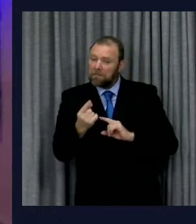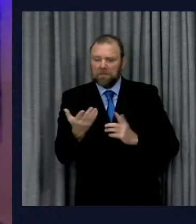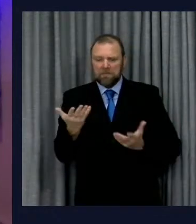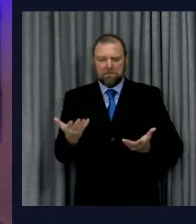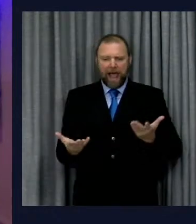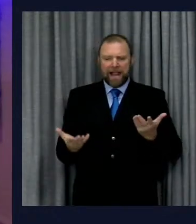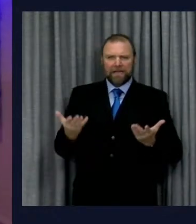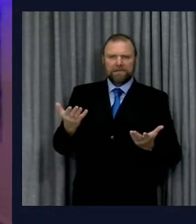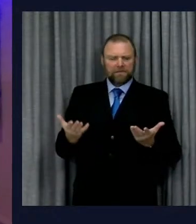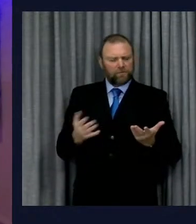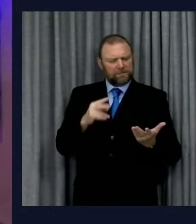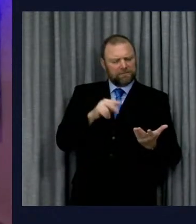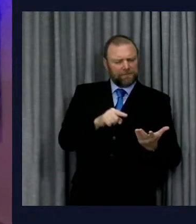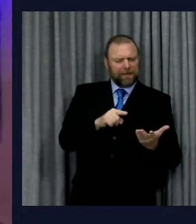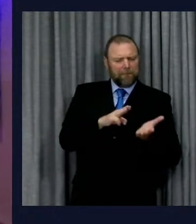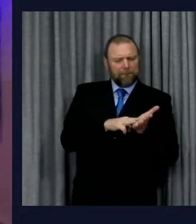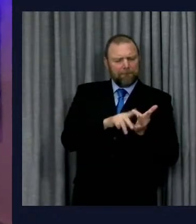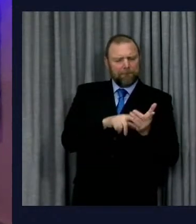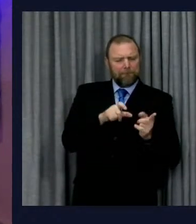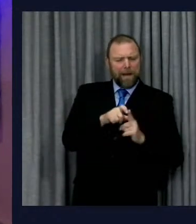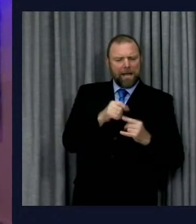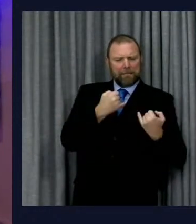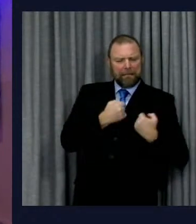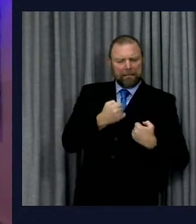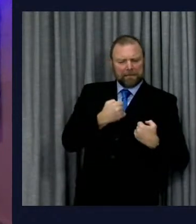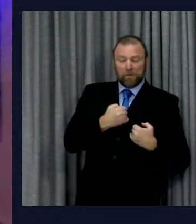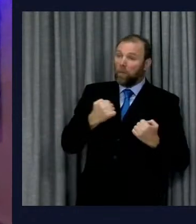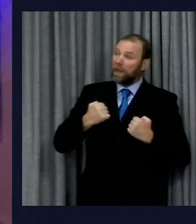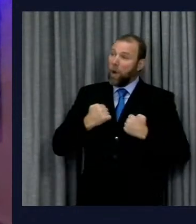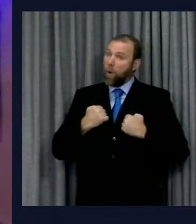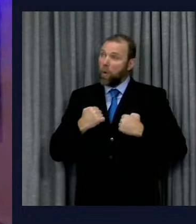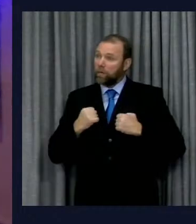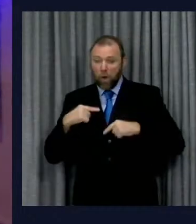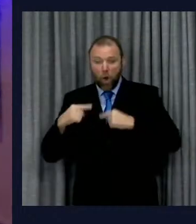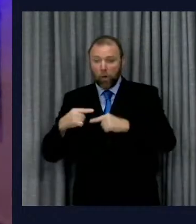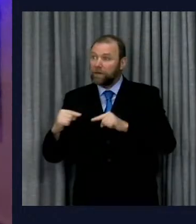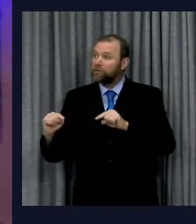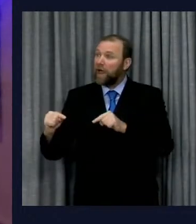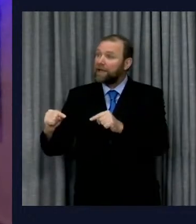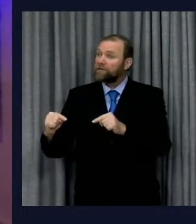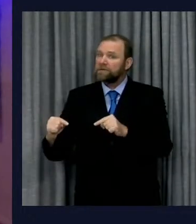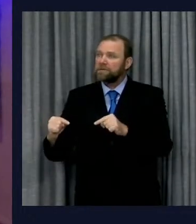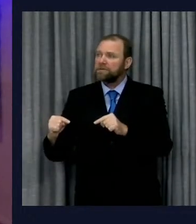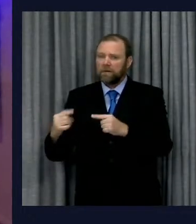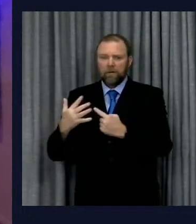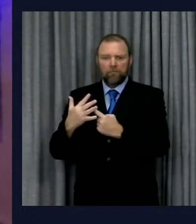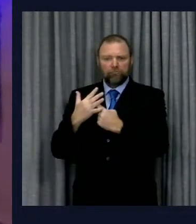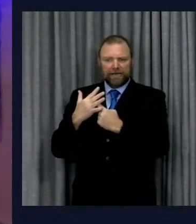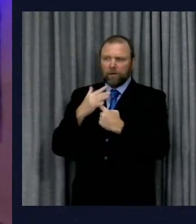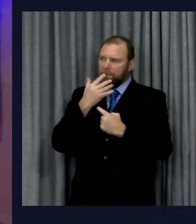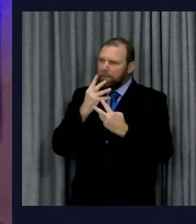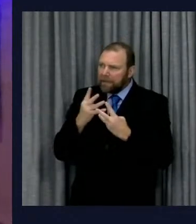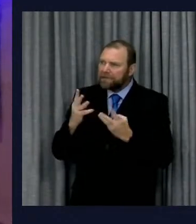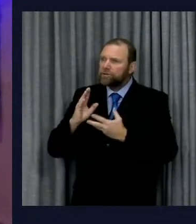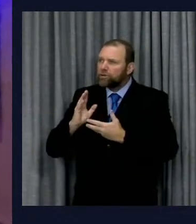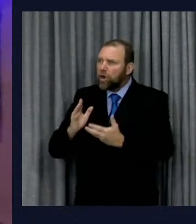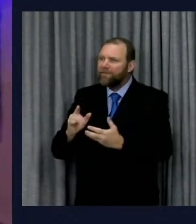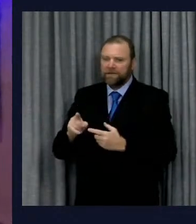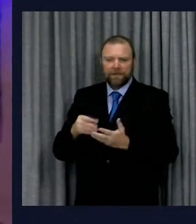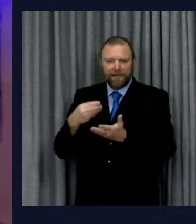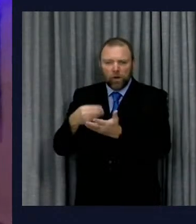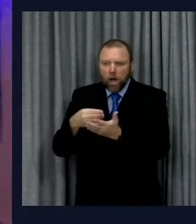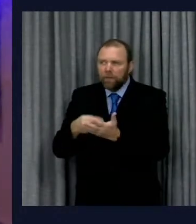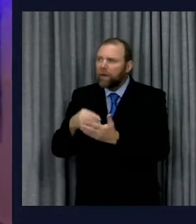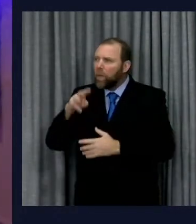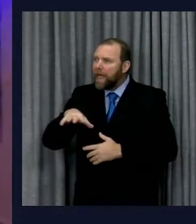milder illness now after the vaccine rollout with our own ongoing challenges, such as pressures put on public services and the economy in